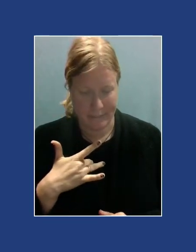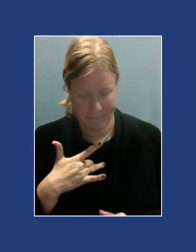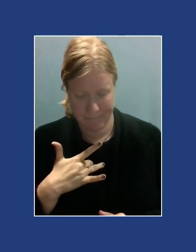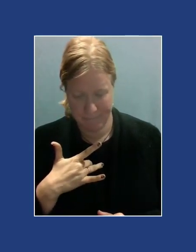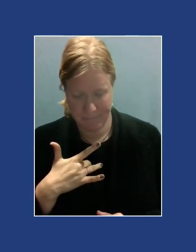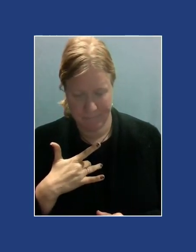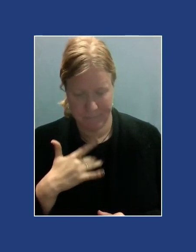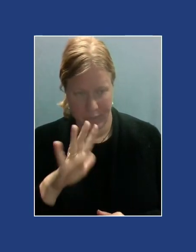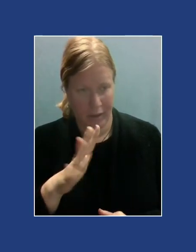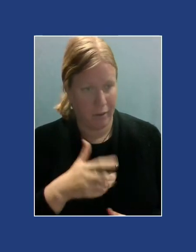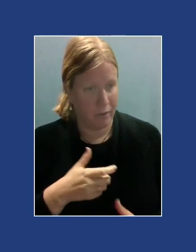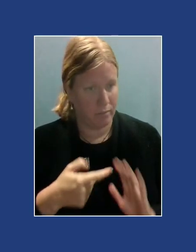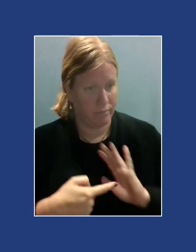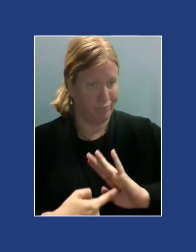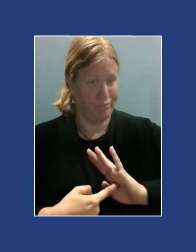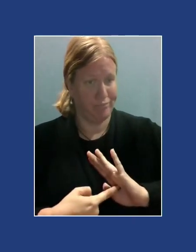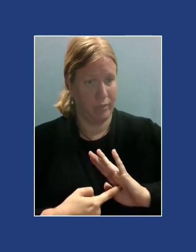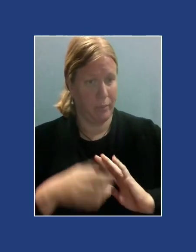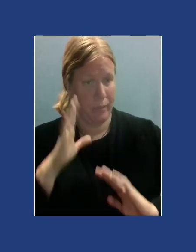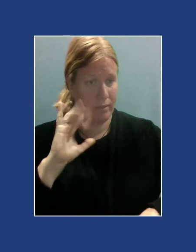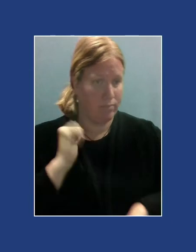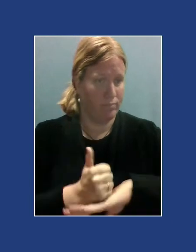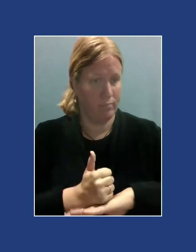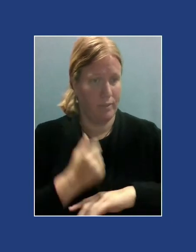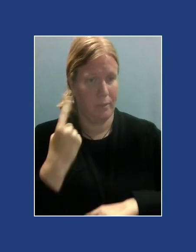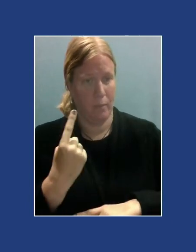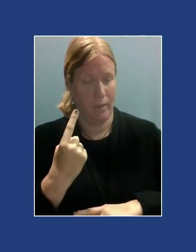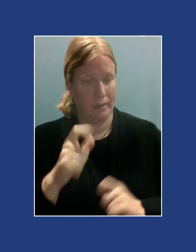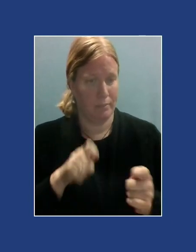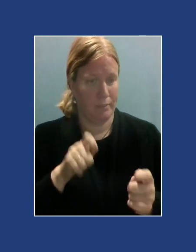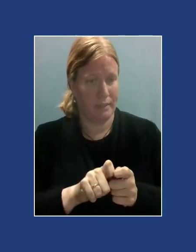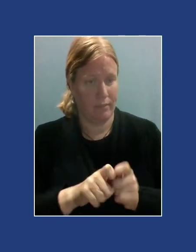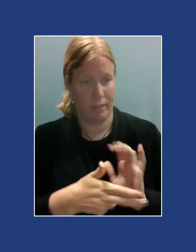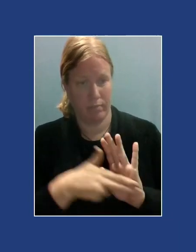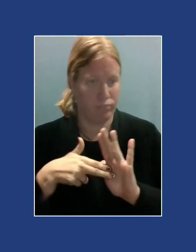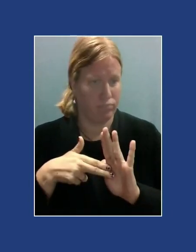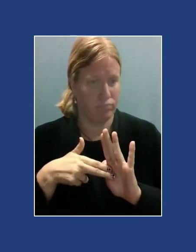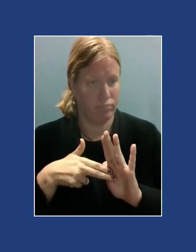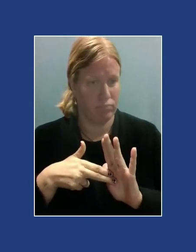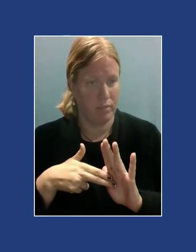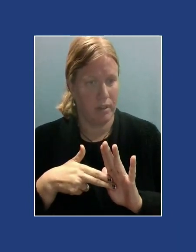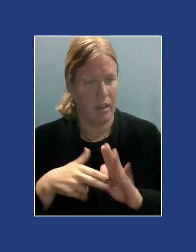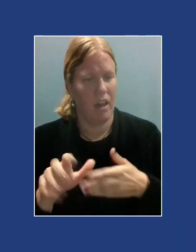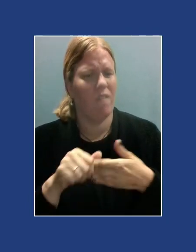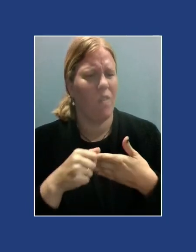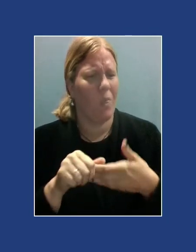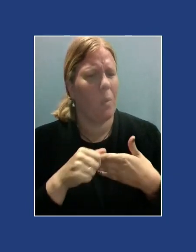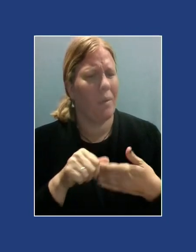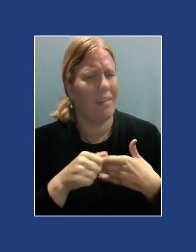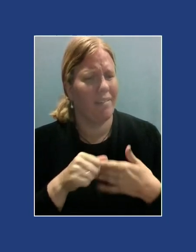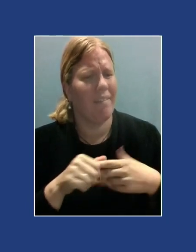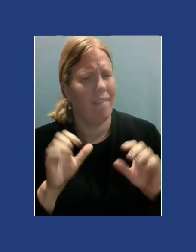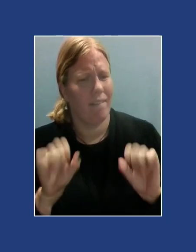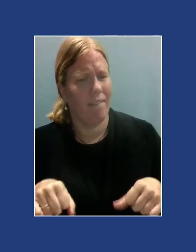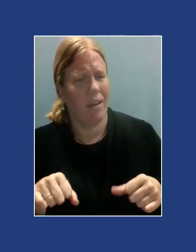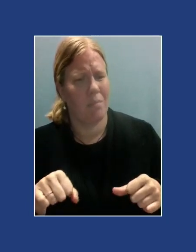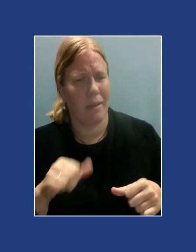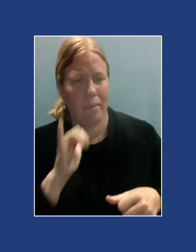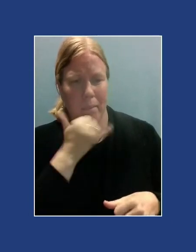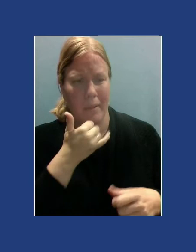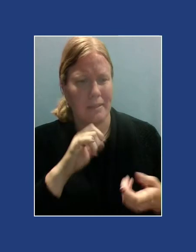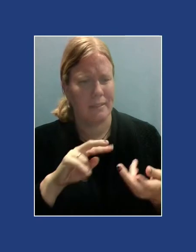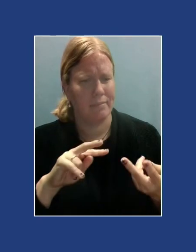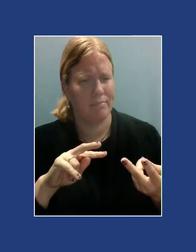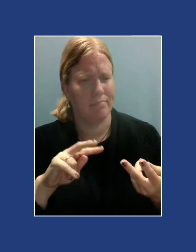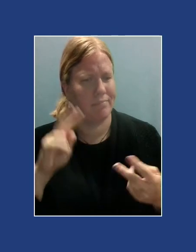to settle on one particular state, and gender fluidity over time can often get misinterpreted as some sort